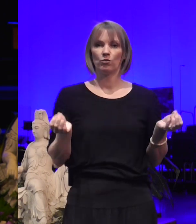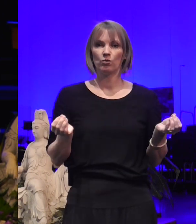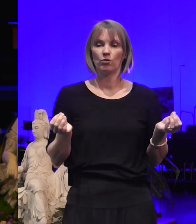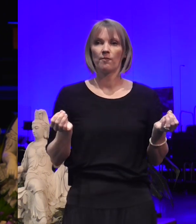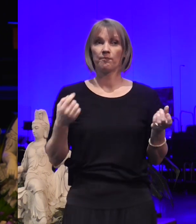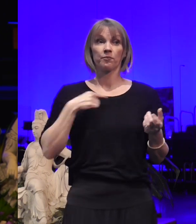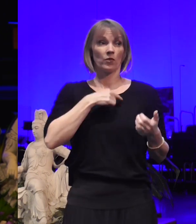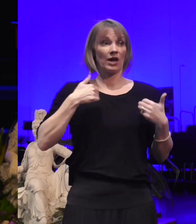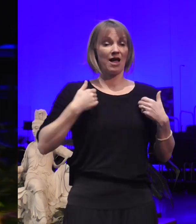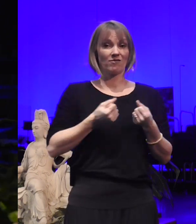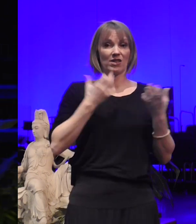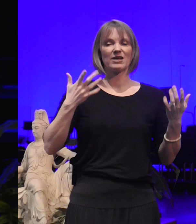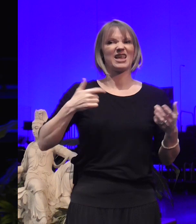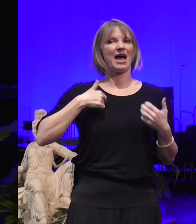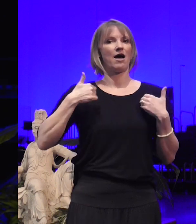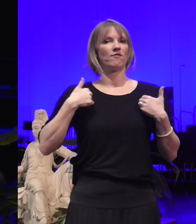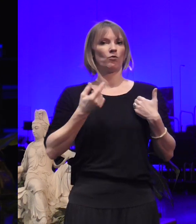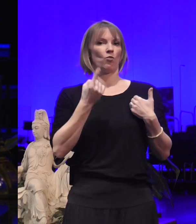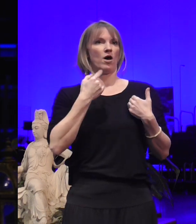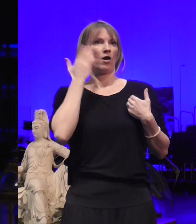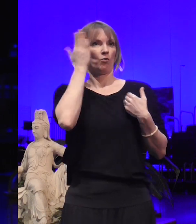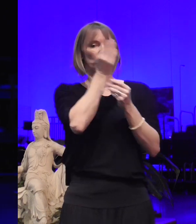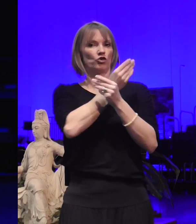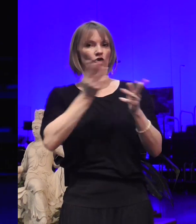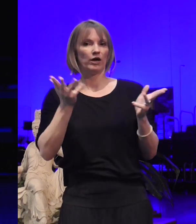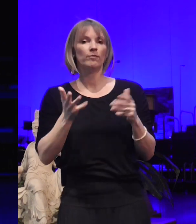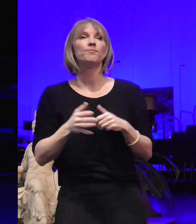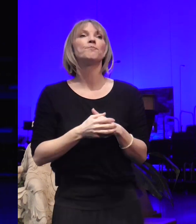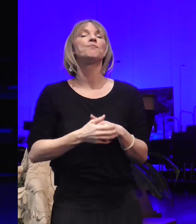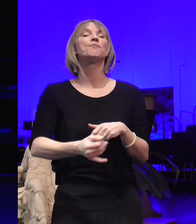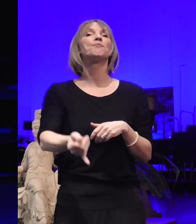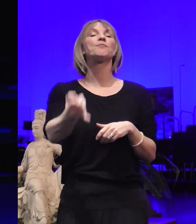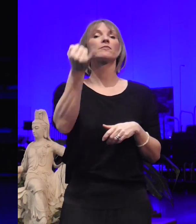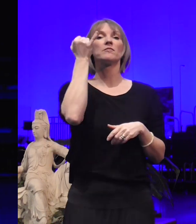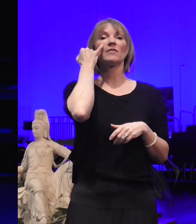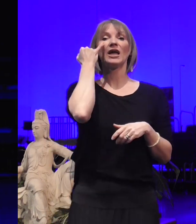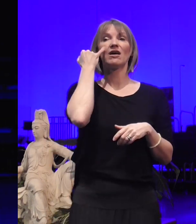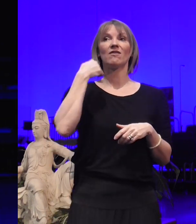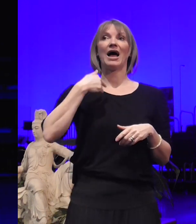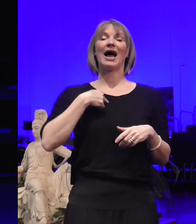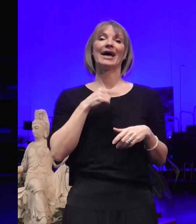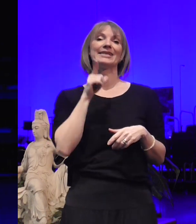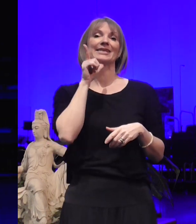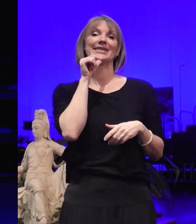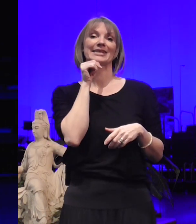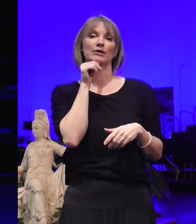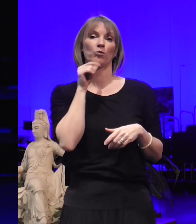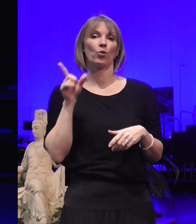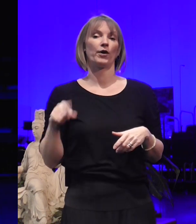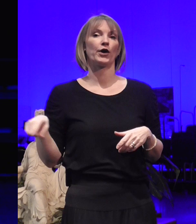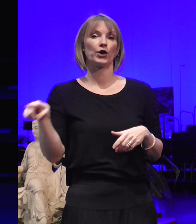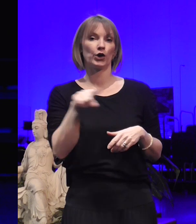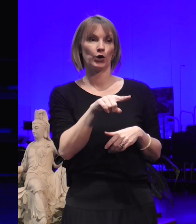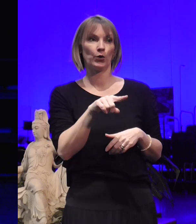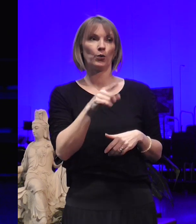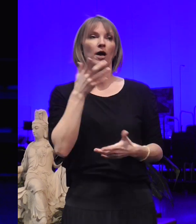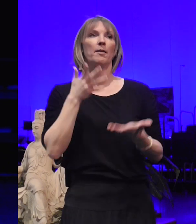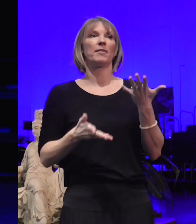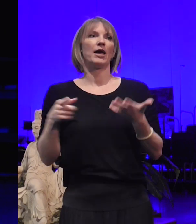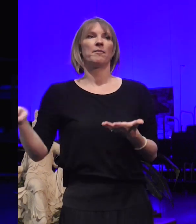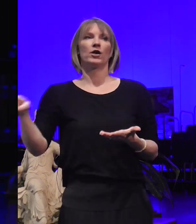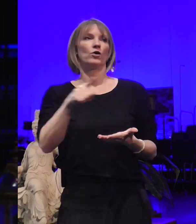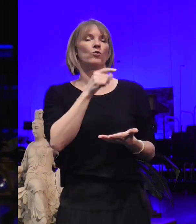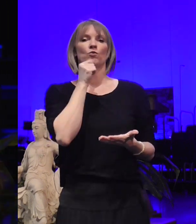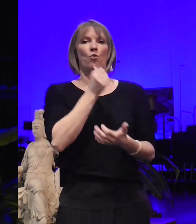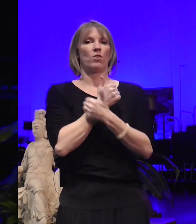We all have lots of them. I have one I'll share with you. If I disappoint you, you may